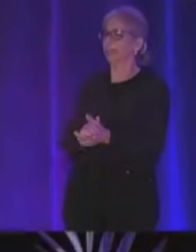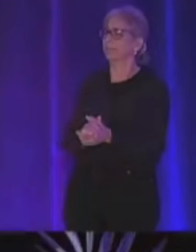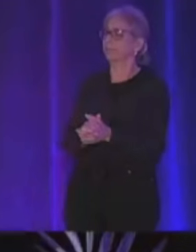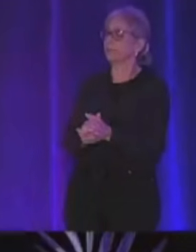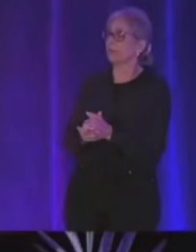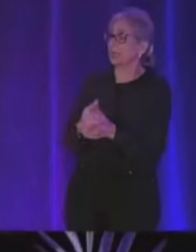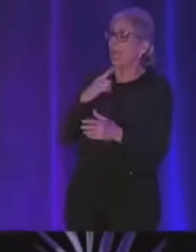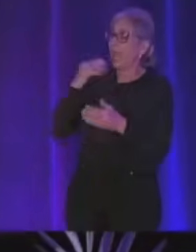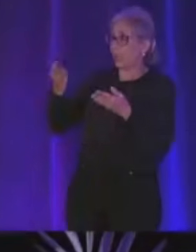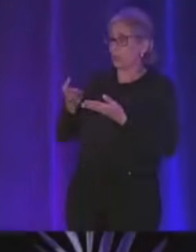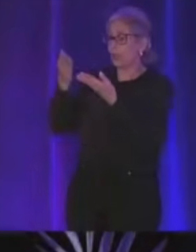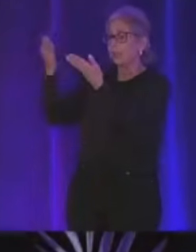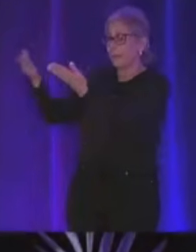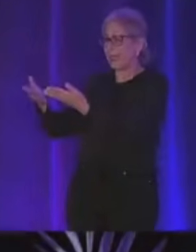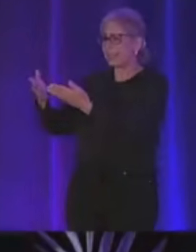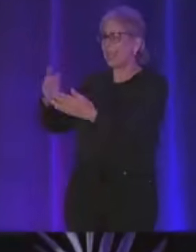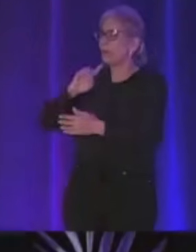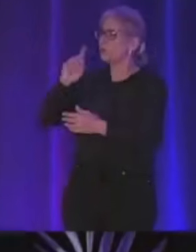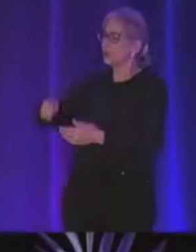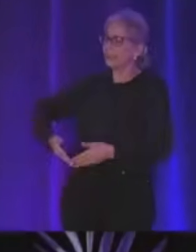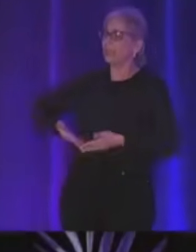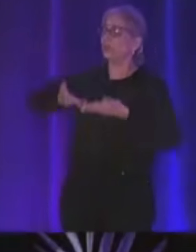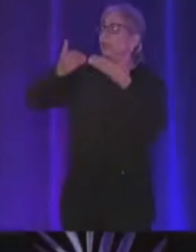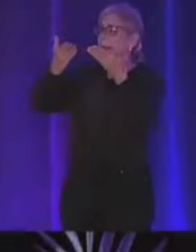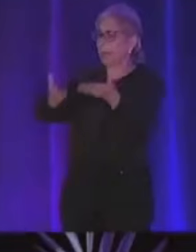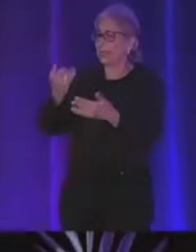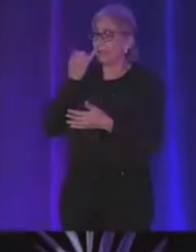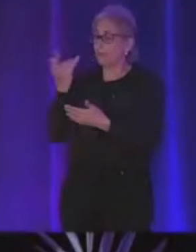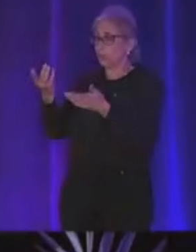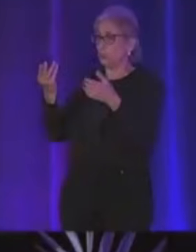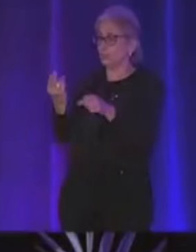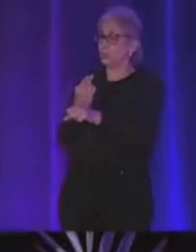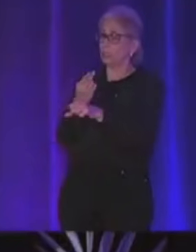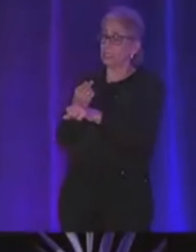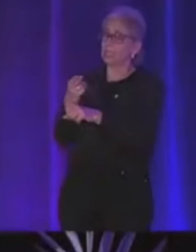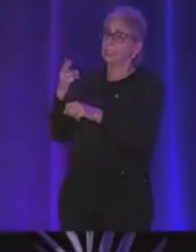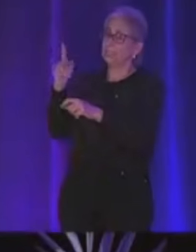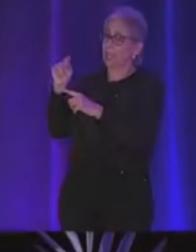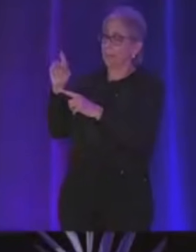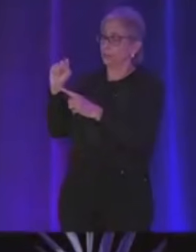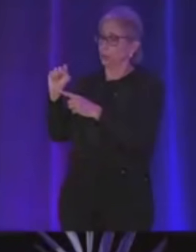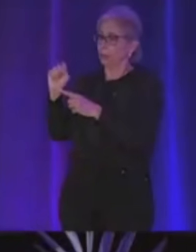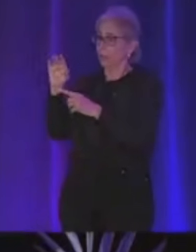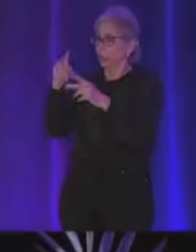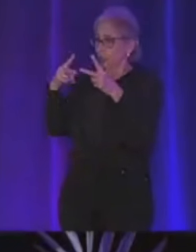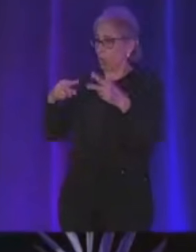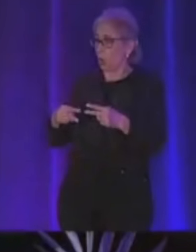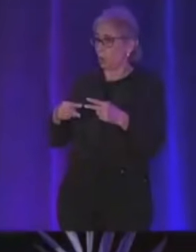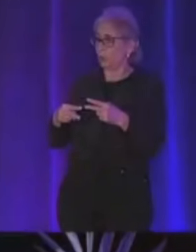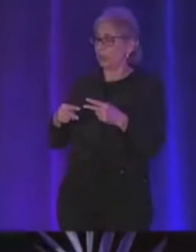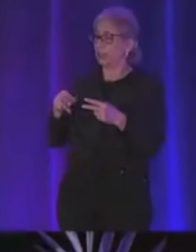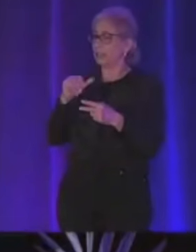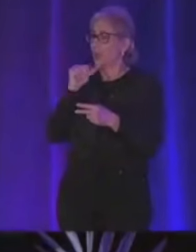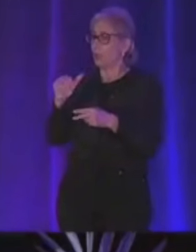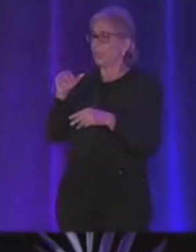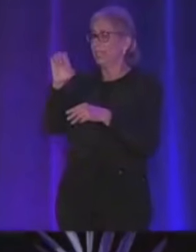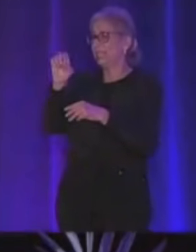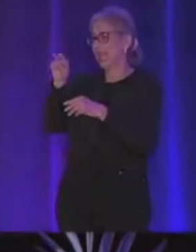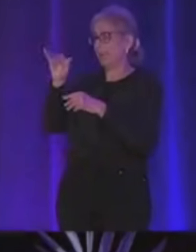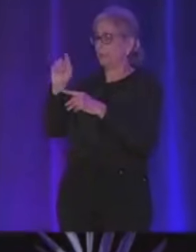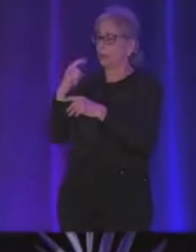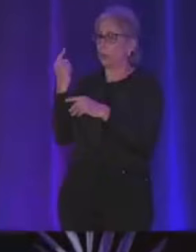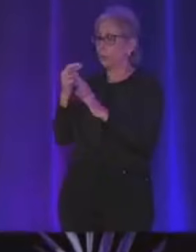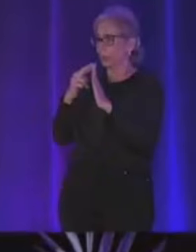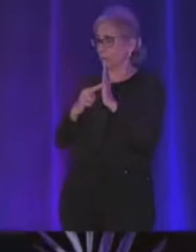I highly recommend, if you are in a TypeScript code base, don't only enable our recommended rules, enable